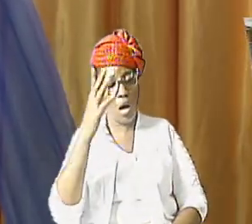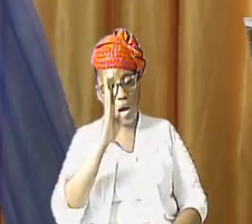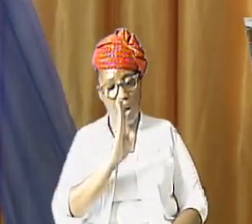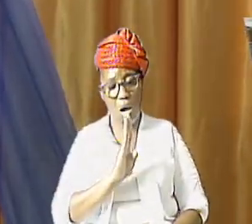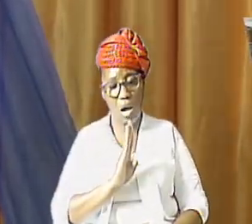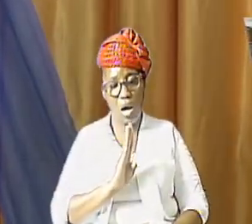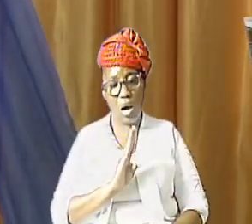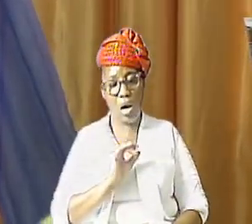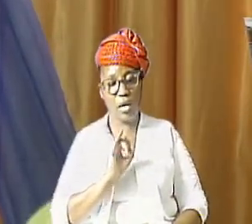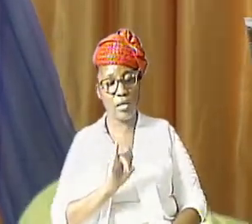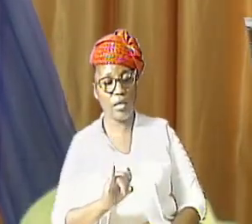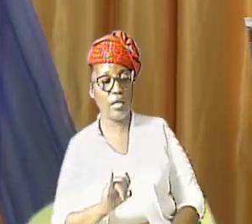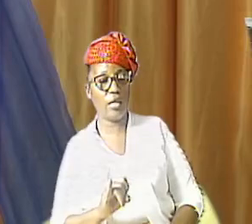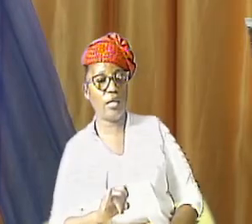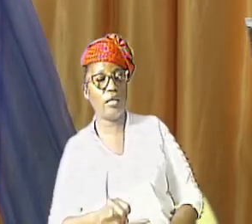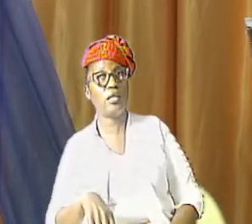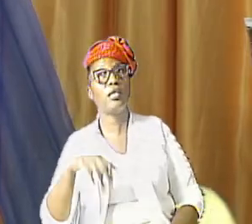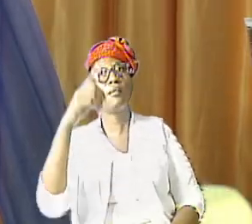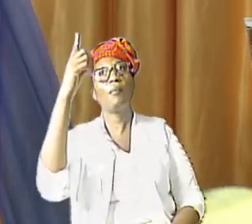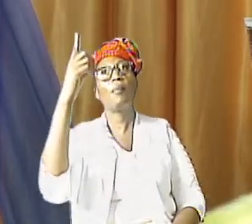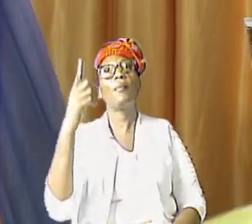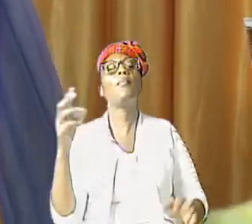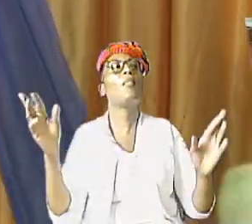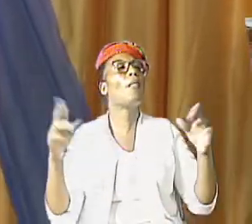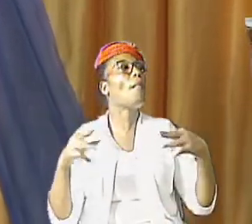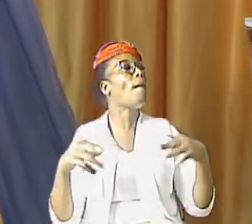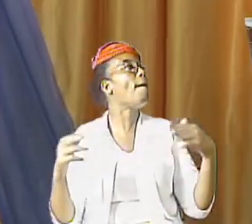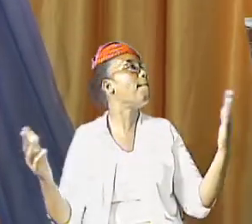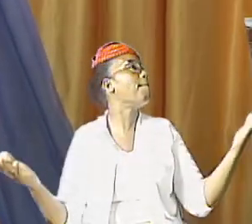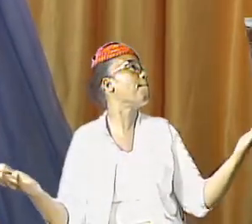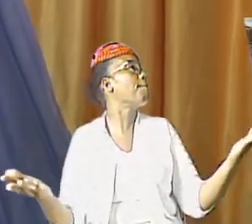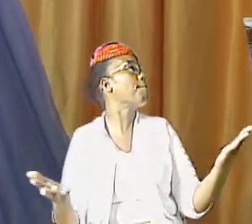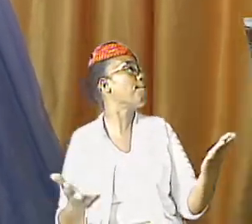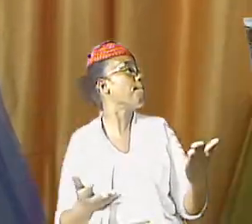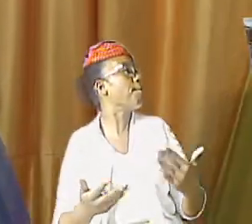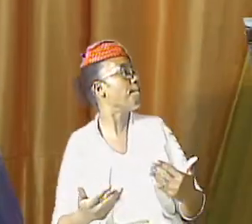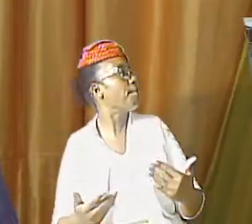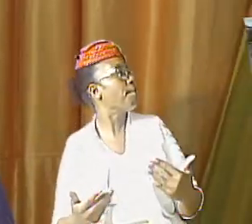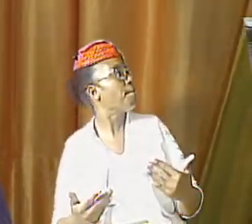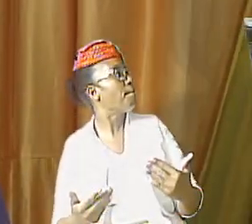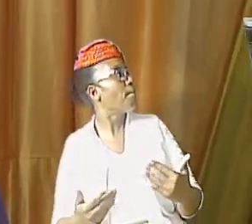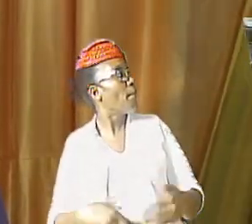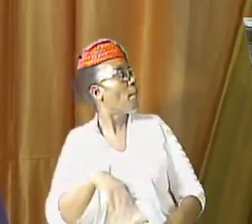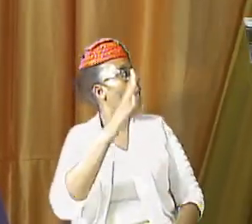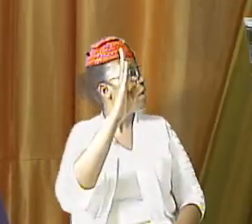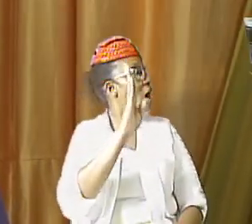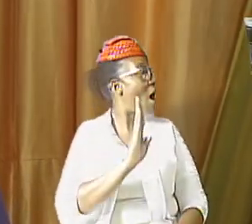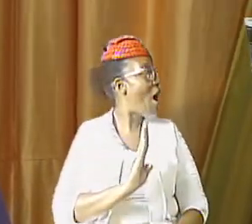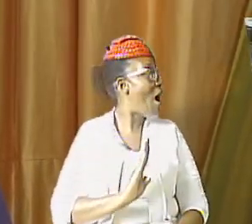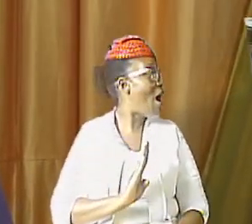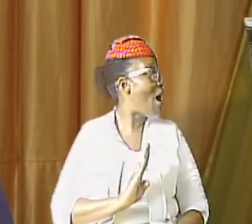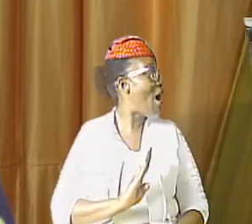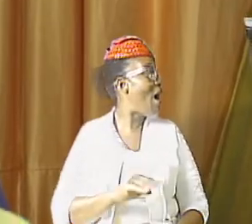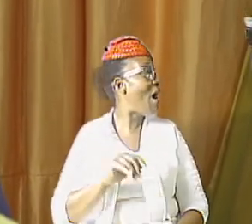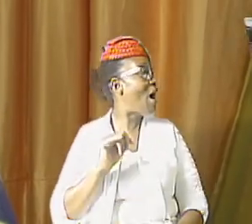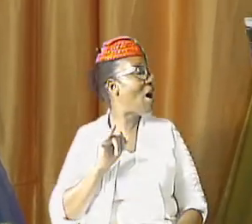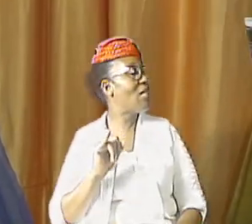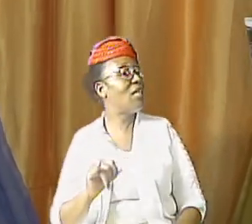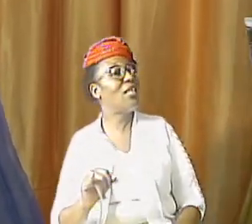Yes, my God is already here. Come on, one more time, Church of God. God is already